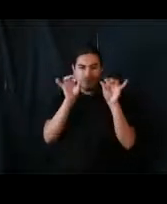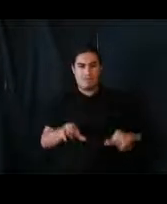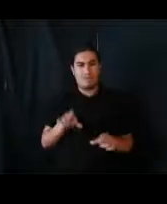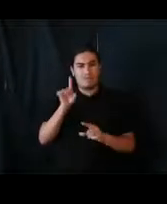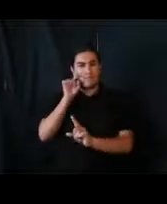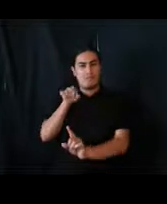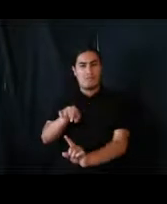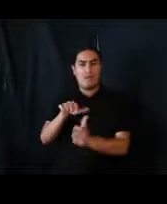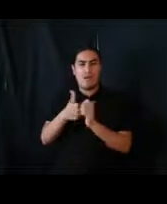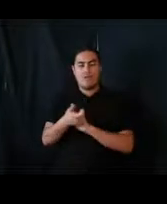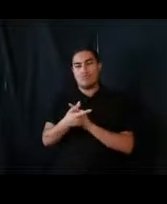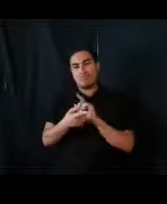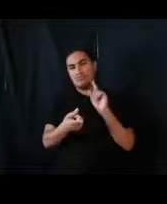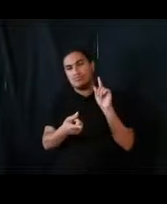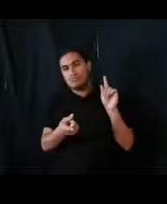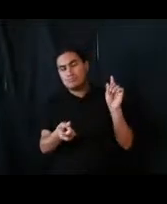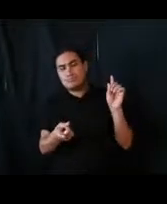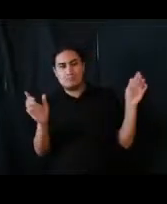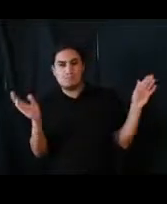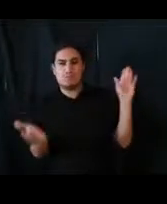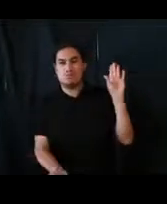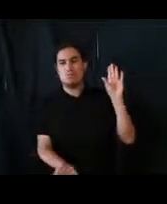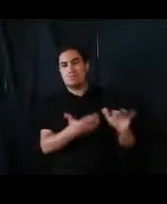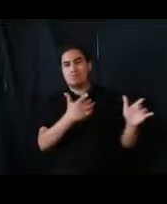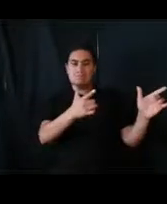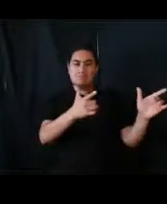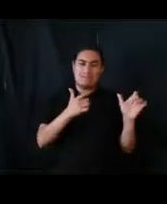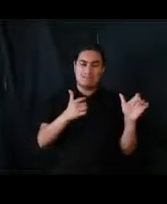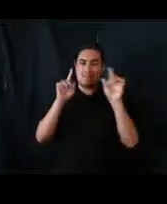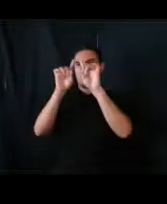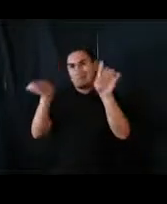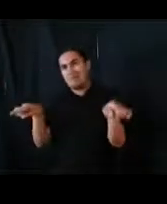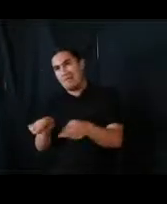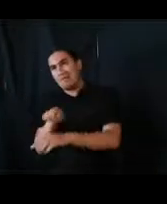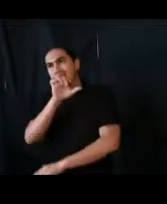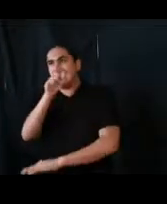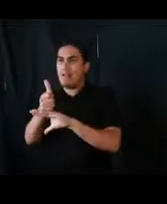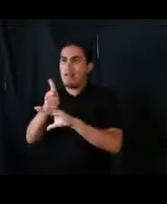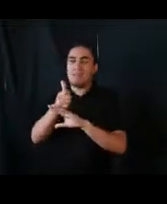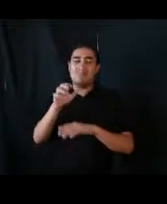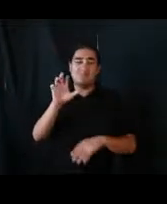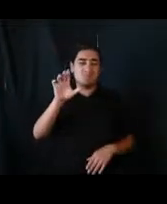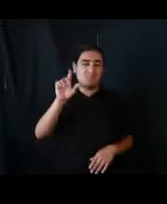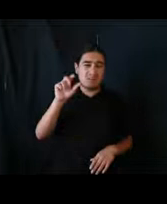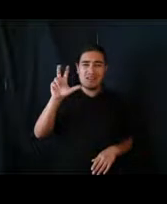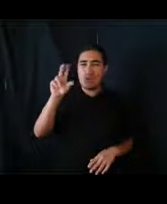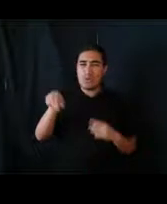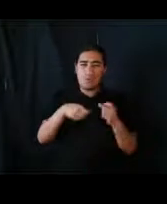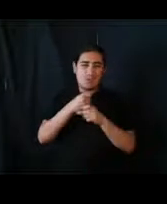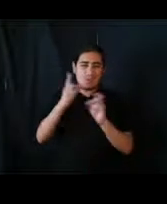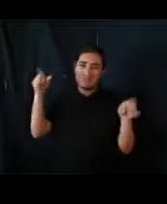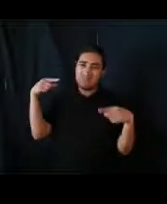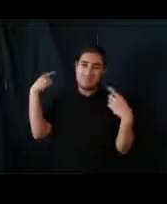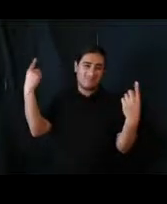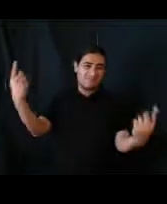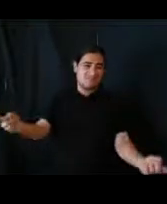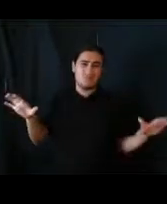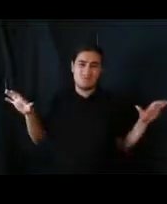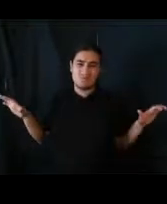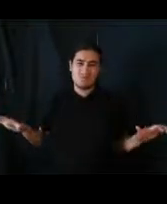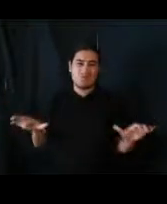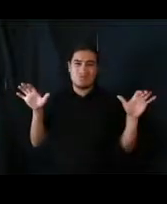speed and putting some signs or enforcement we've been doing that for 20 30 years it's not working it's not